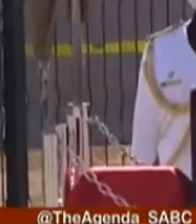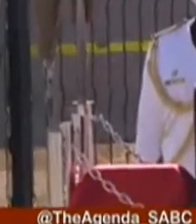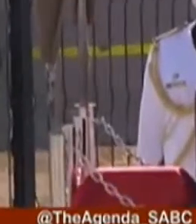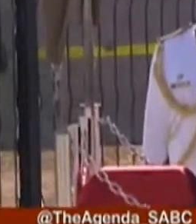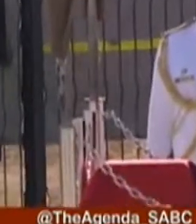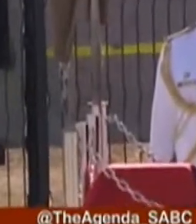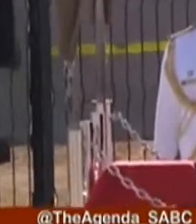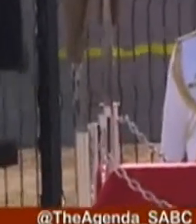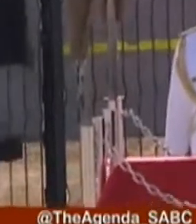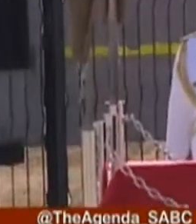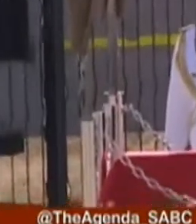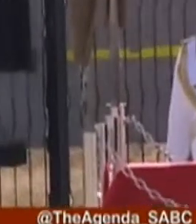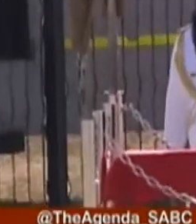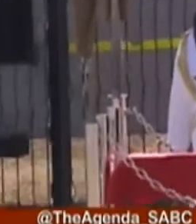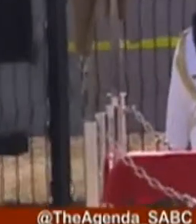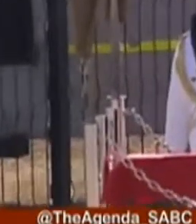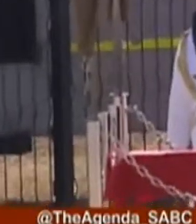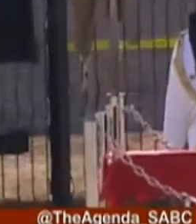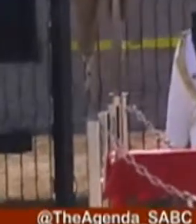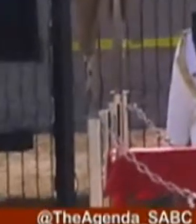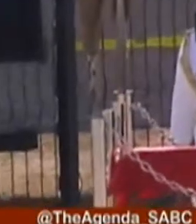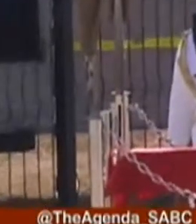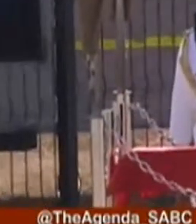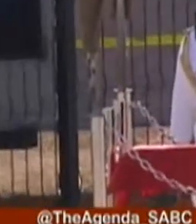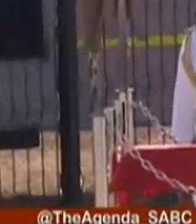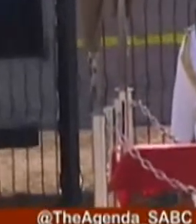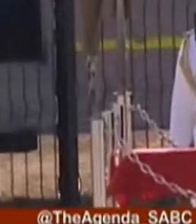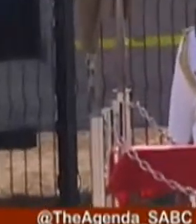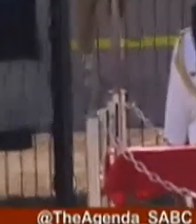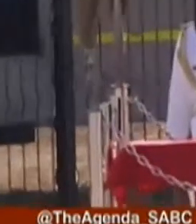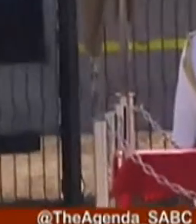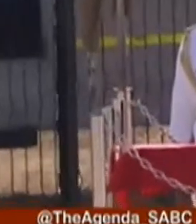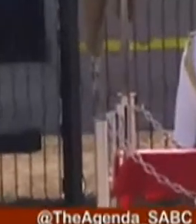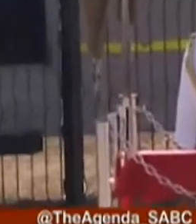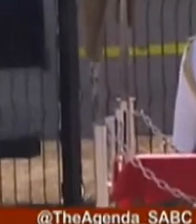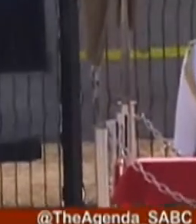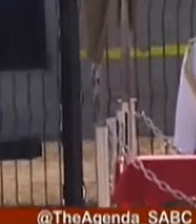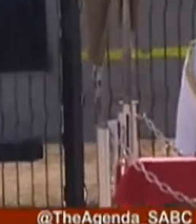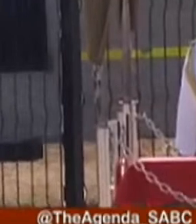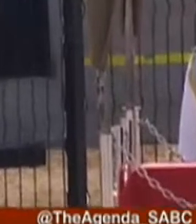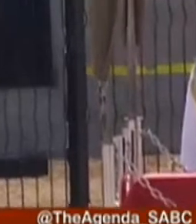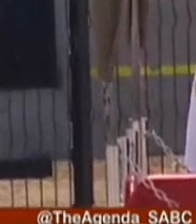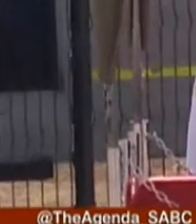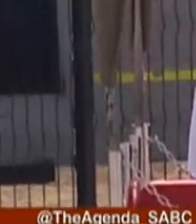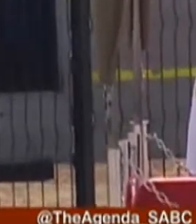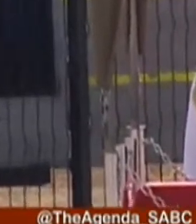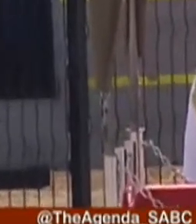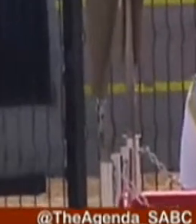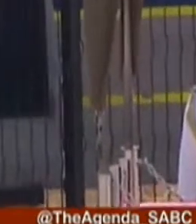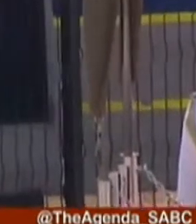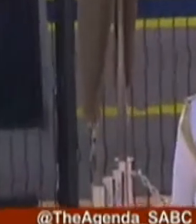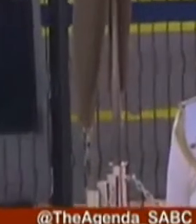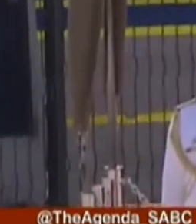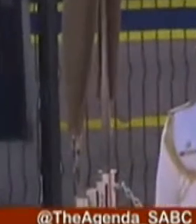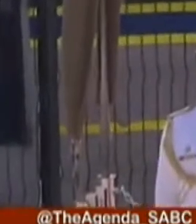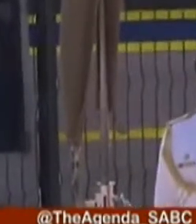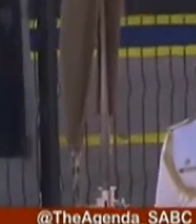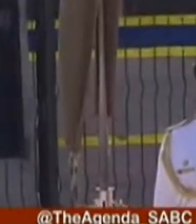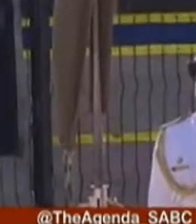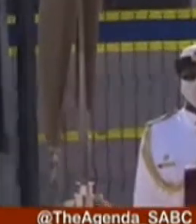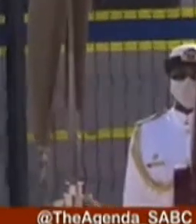the Commander-in-Chief of the South African National Defence Force is now in charge of this territory. Wow, that's